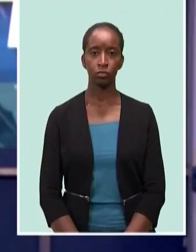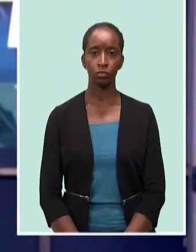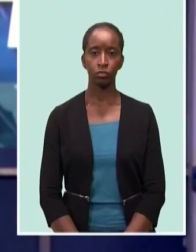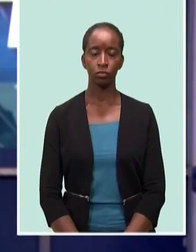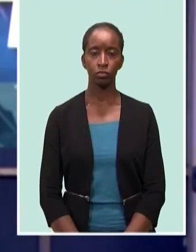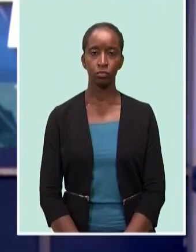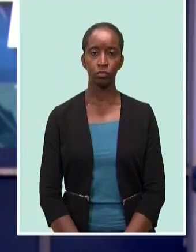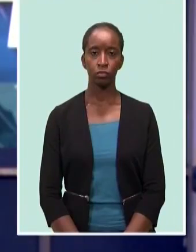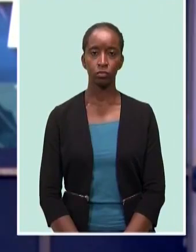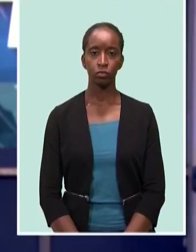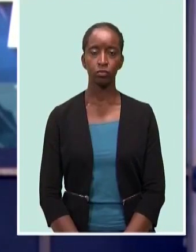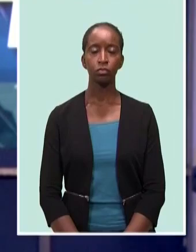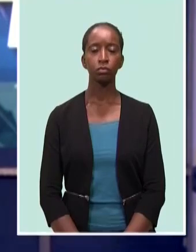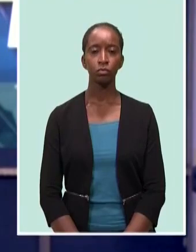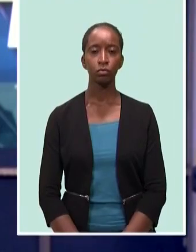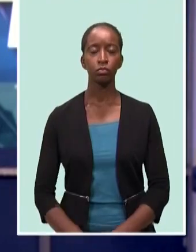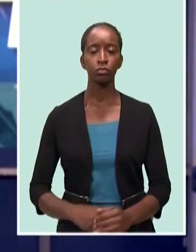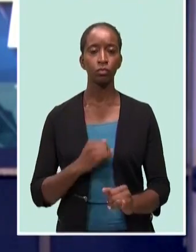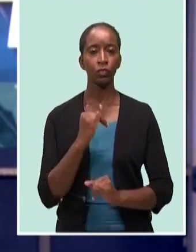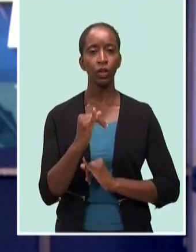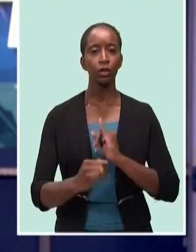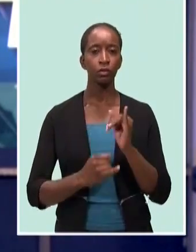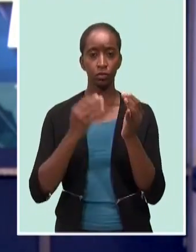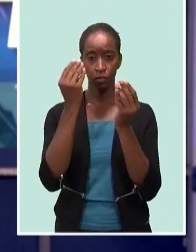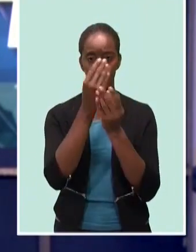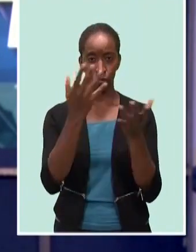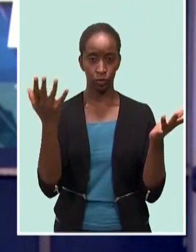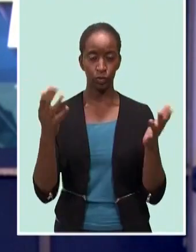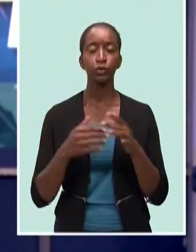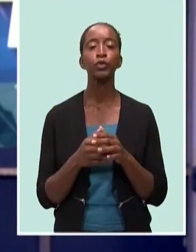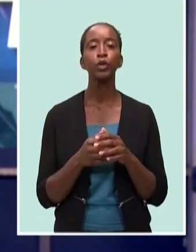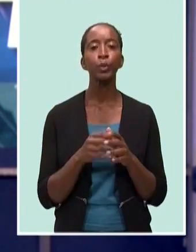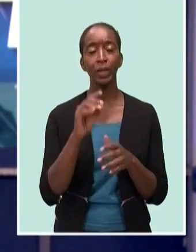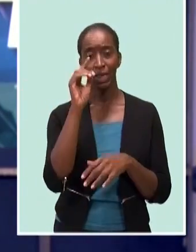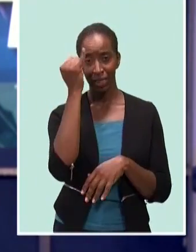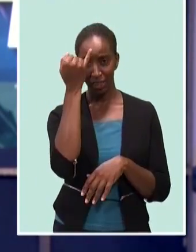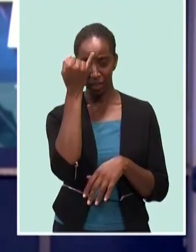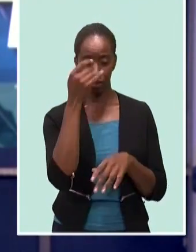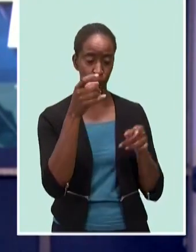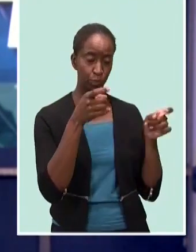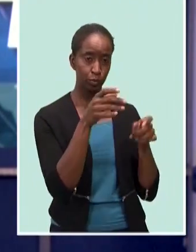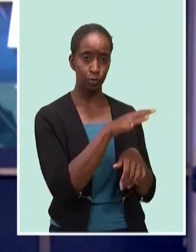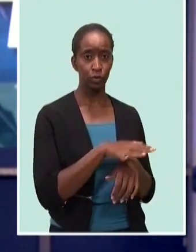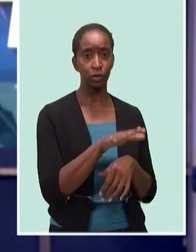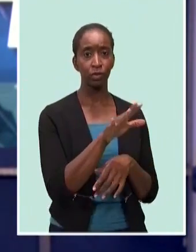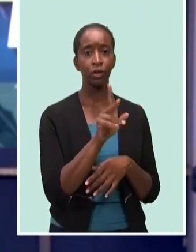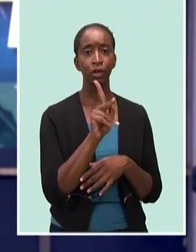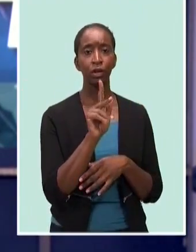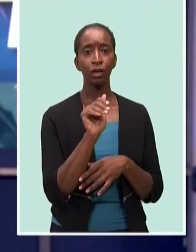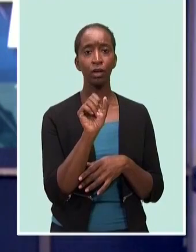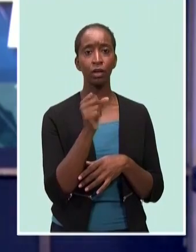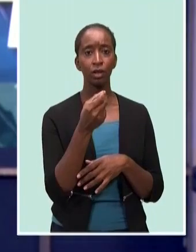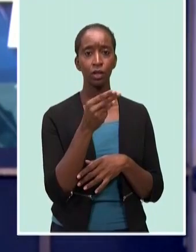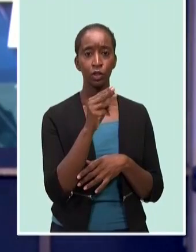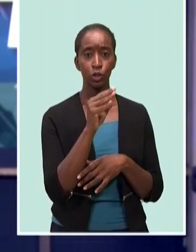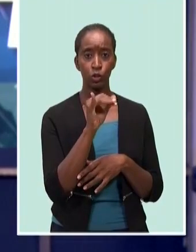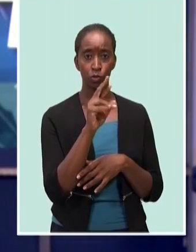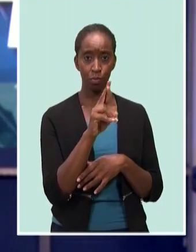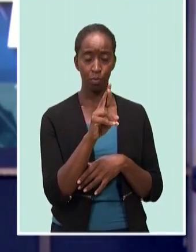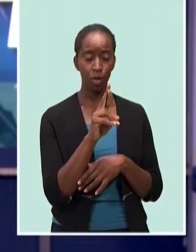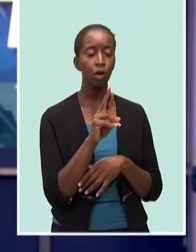afro hair, with a fat face, and he dark. And when he walking, he doesn't walk on his foot, he walking on his toes. Mathura tells CNC3